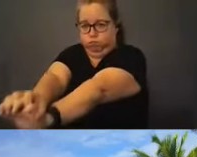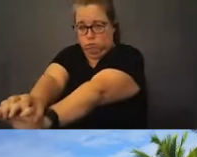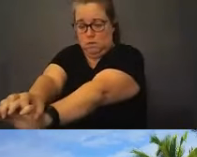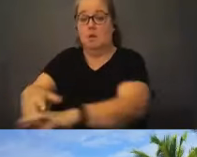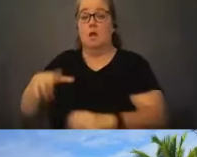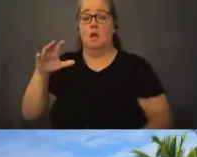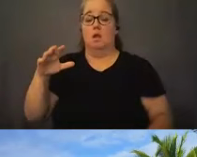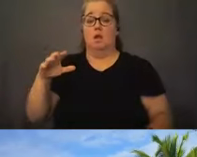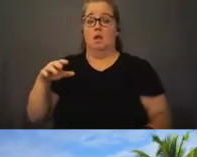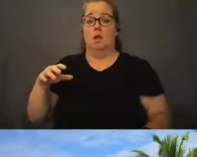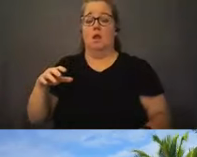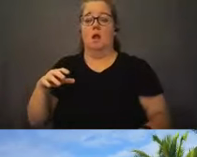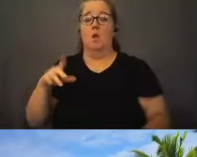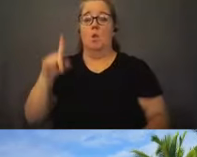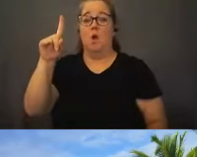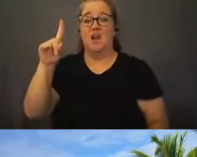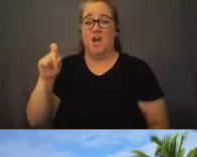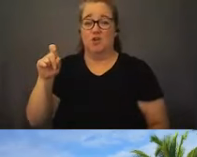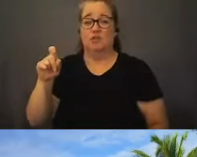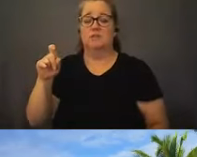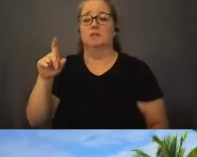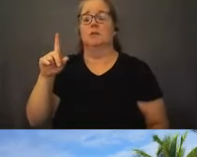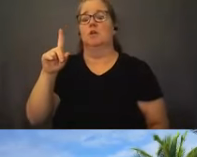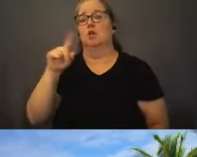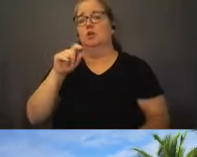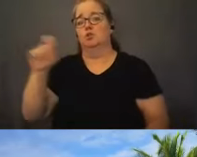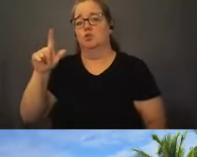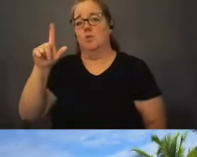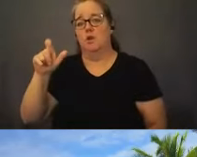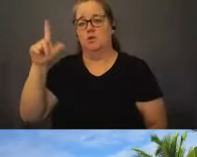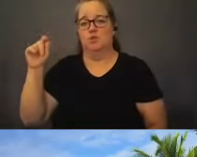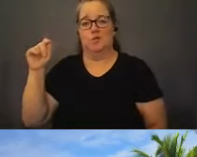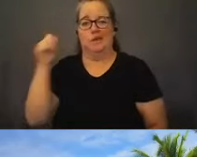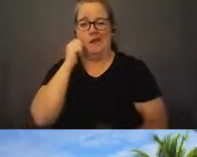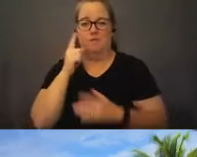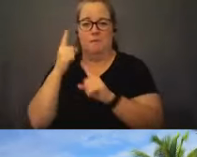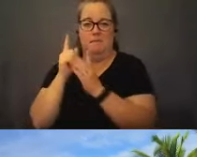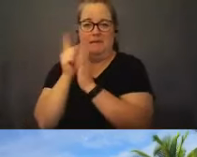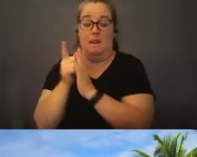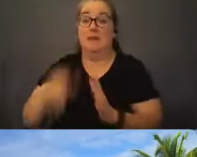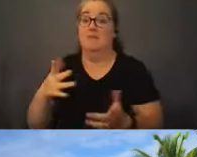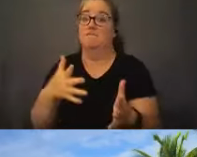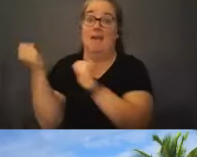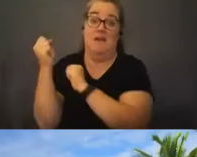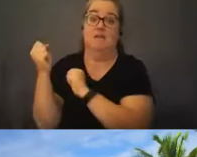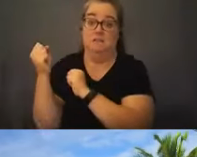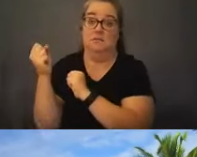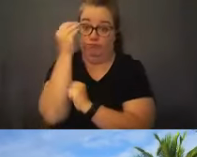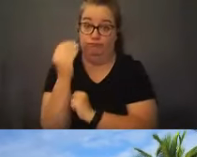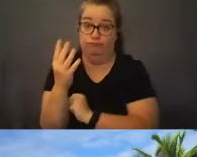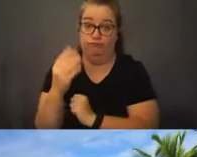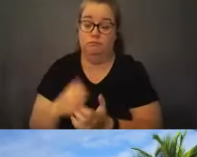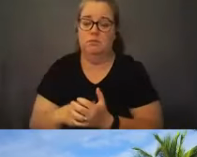compressions at the rate of 100 to 120 a minute, which is pretty fast. Like you